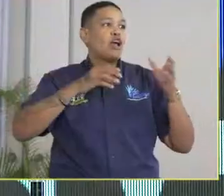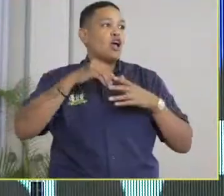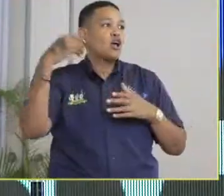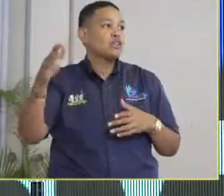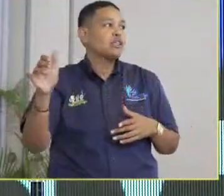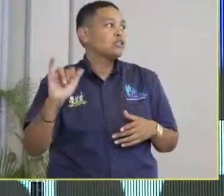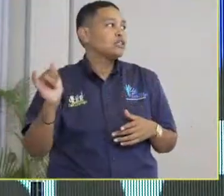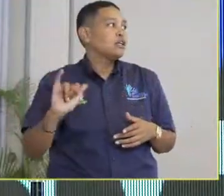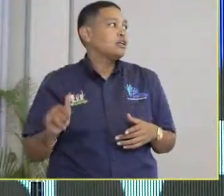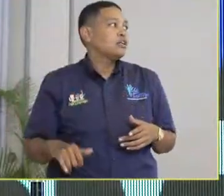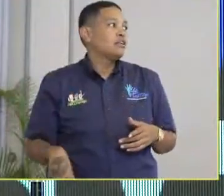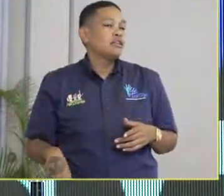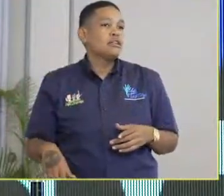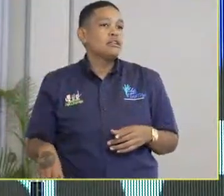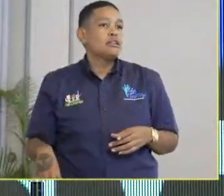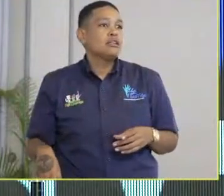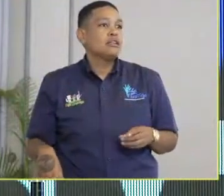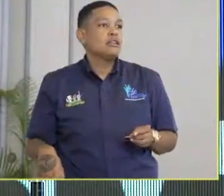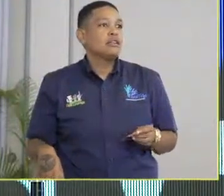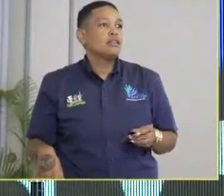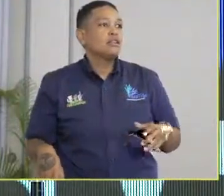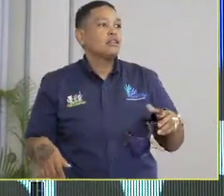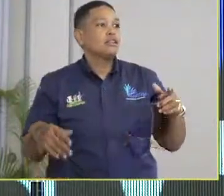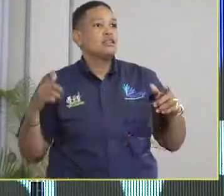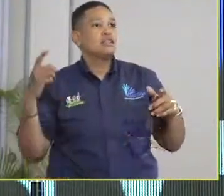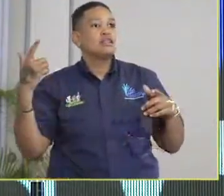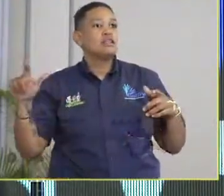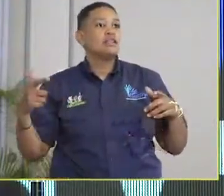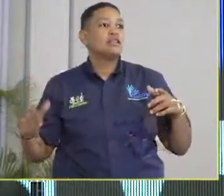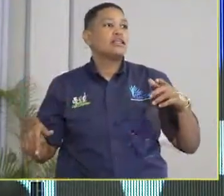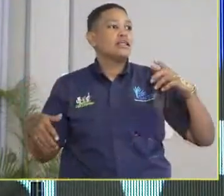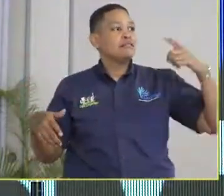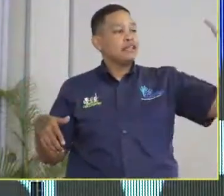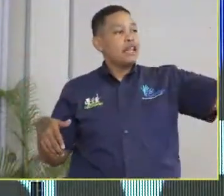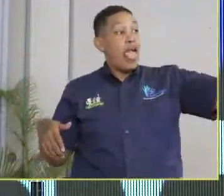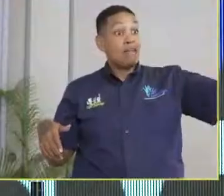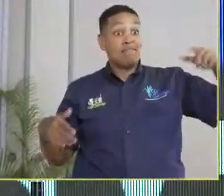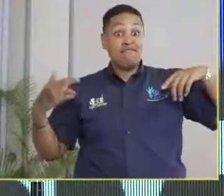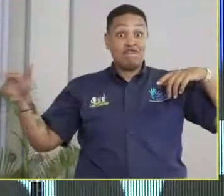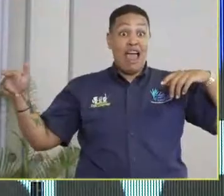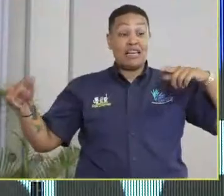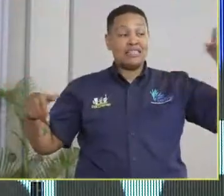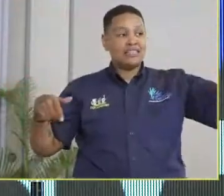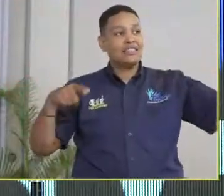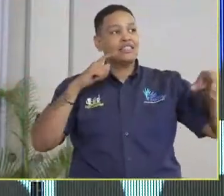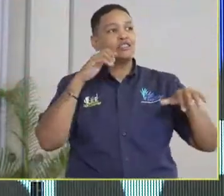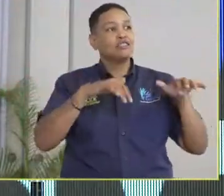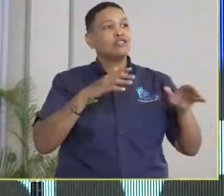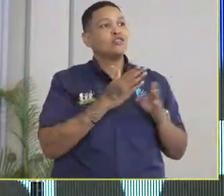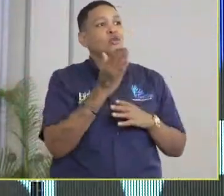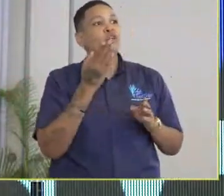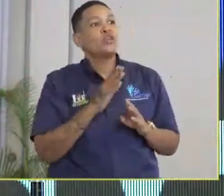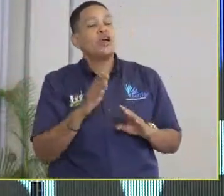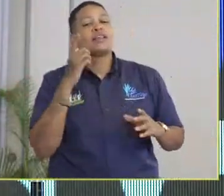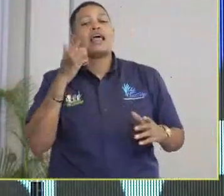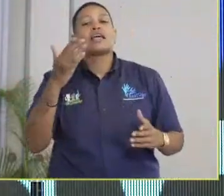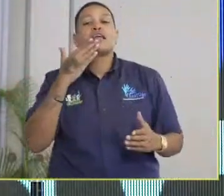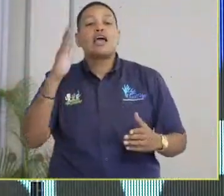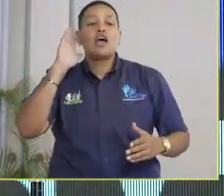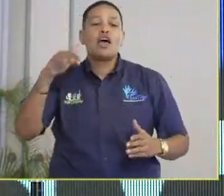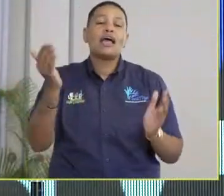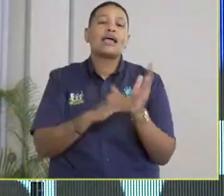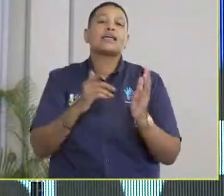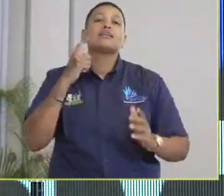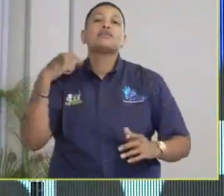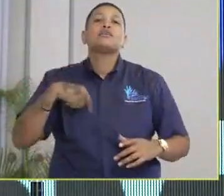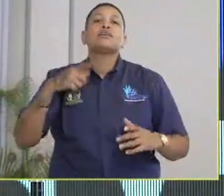as well, and you're exiting to the right. It's going to be to my left of the room through those doors. Thank you all so much again.